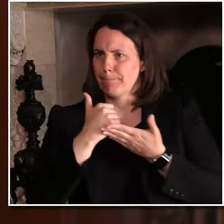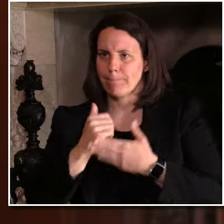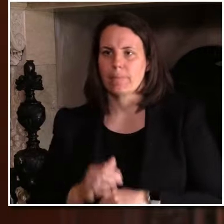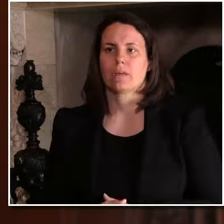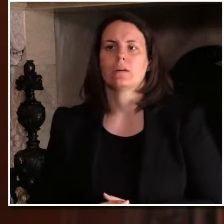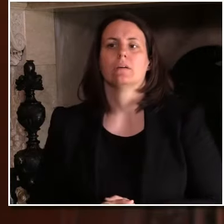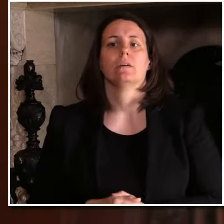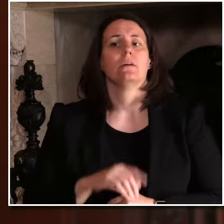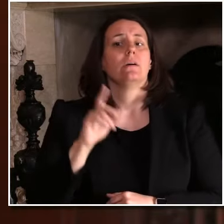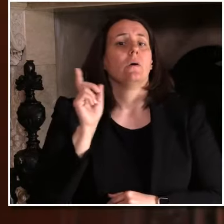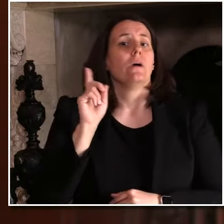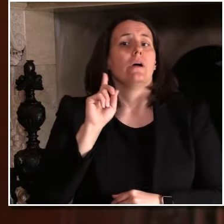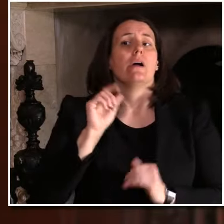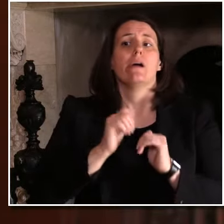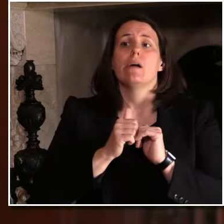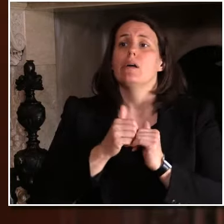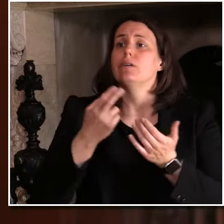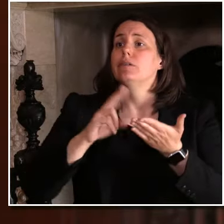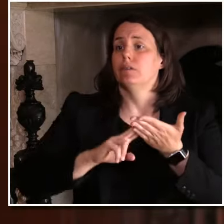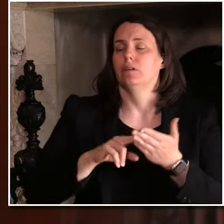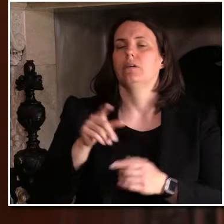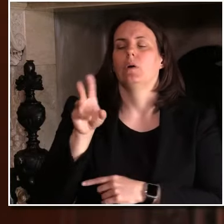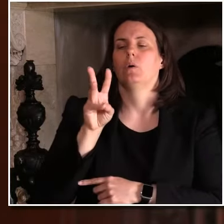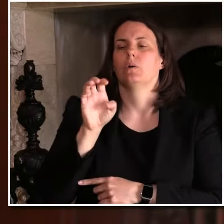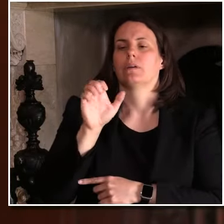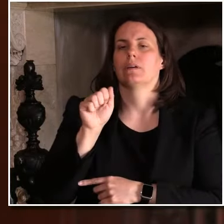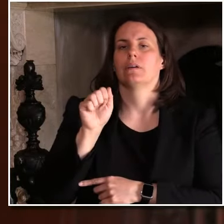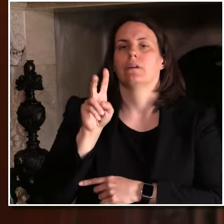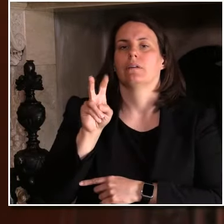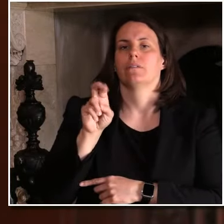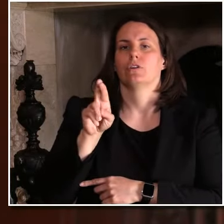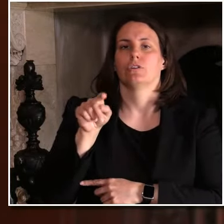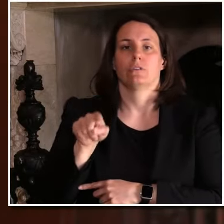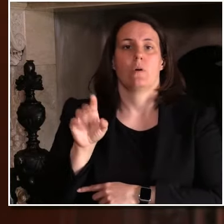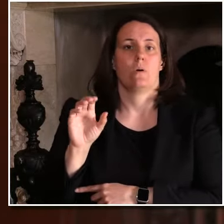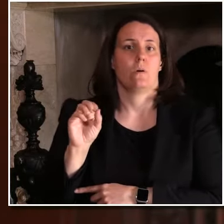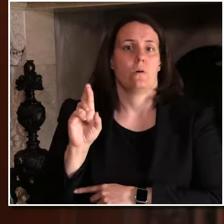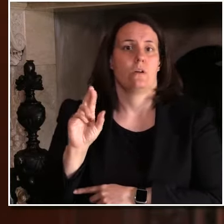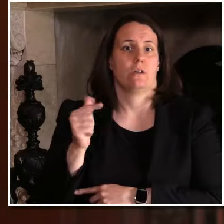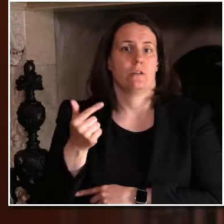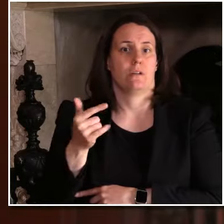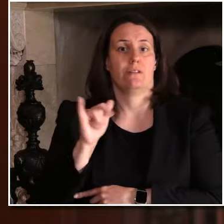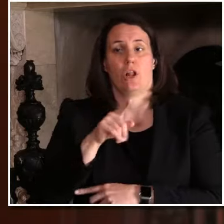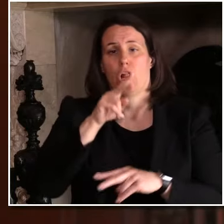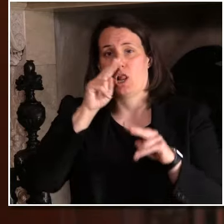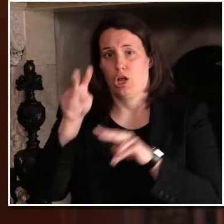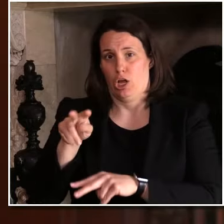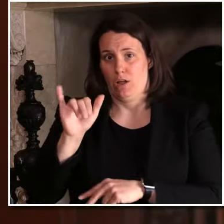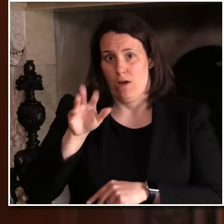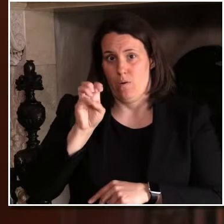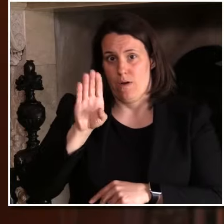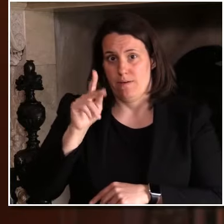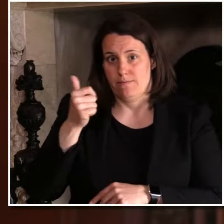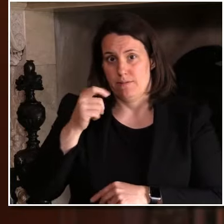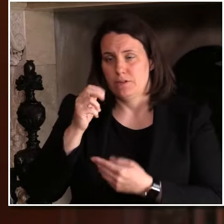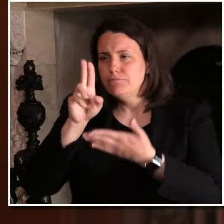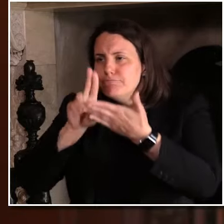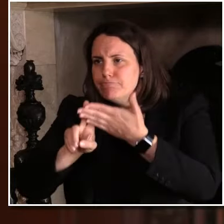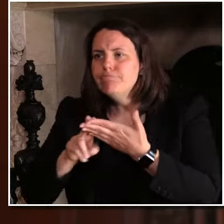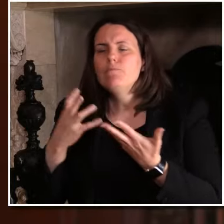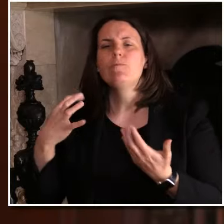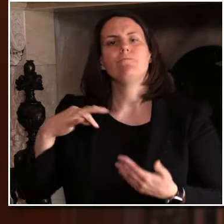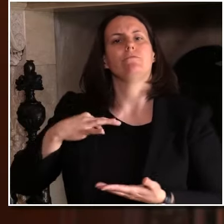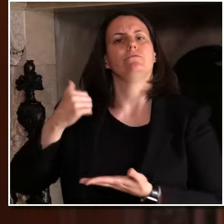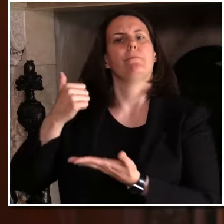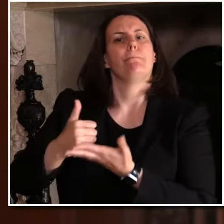WEAVRwisconsin.org. Finally, I also want to thank some of our partners across our state who are helping make sure that we have enough personal protective